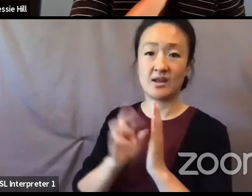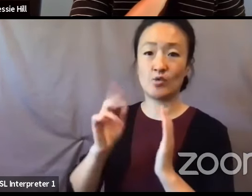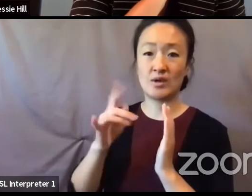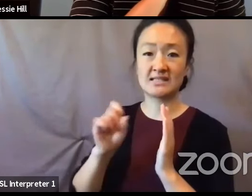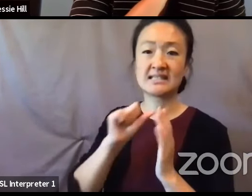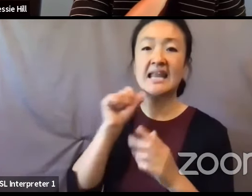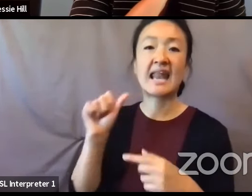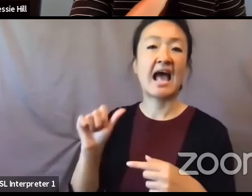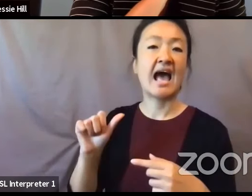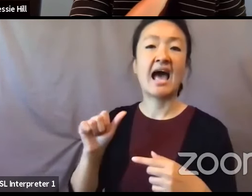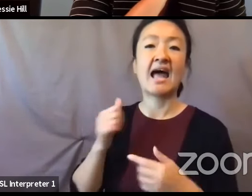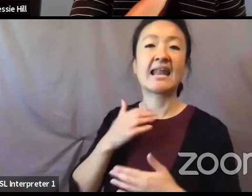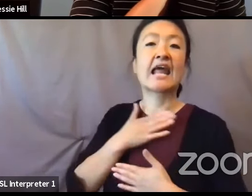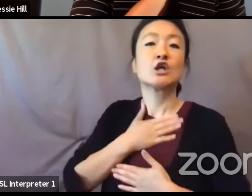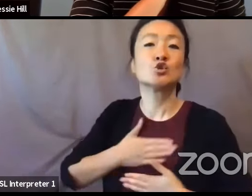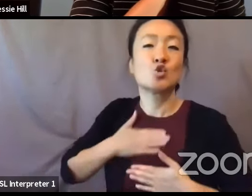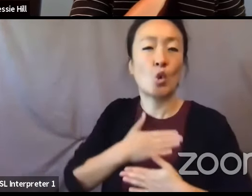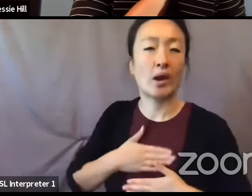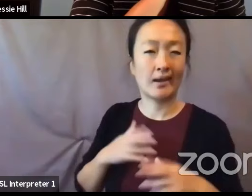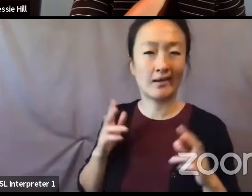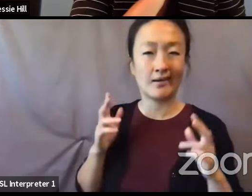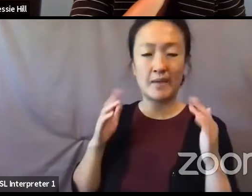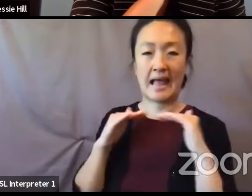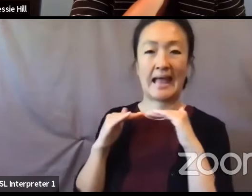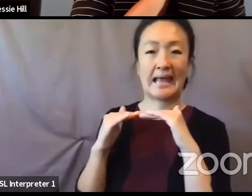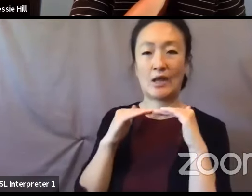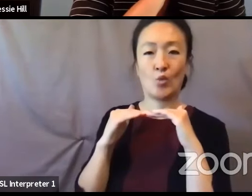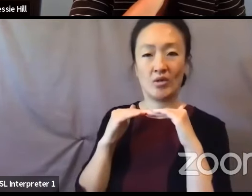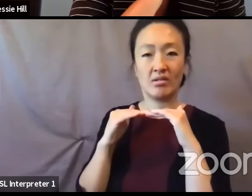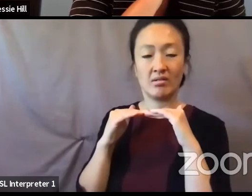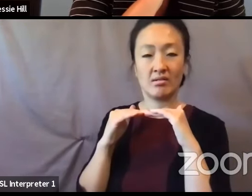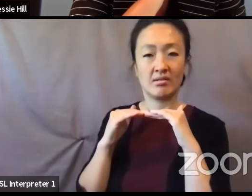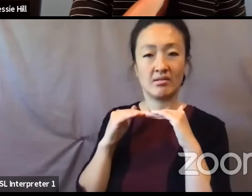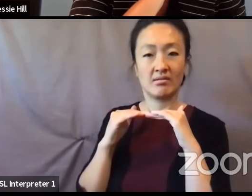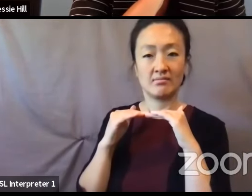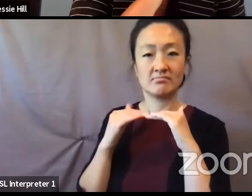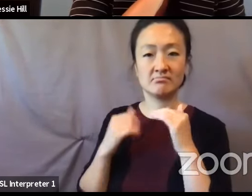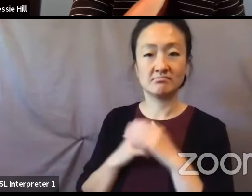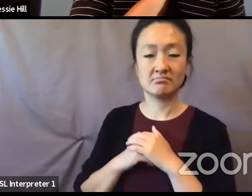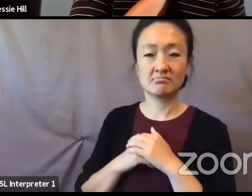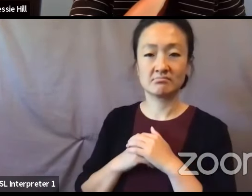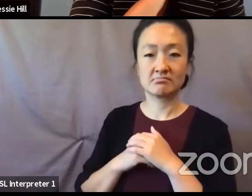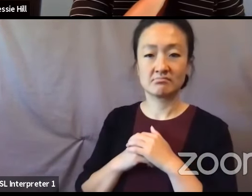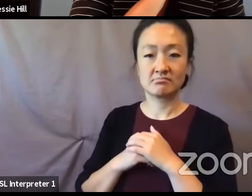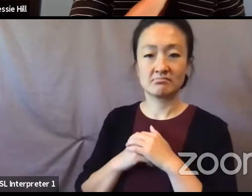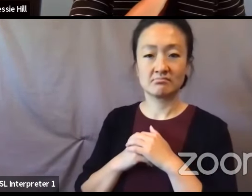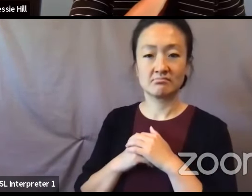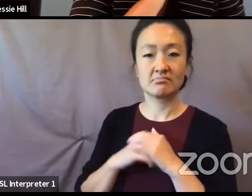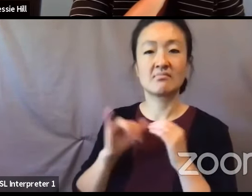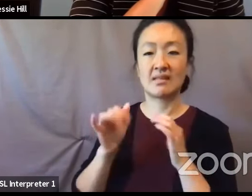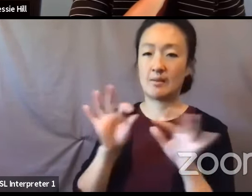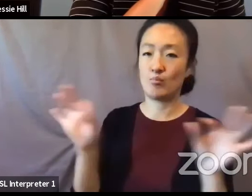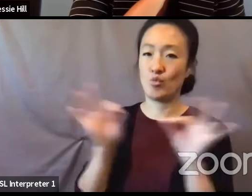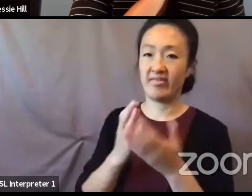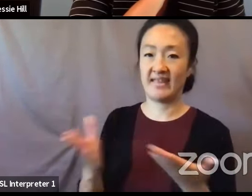equal basis. And that's something that I think, I just wanted to bring that up because I think that's an important thing that as a